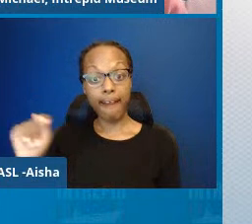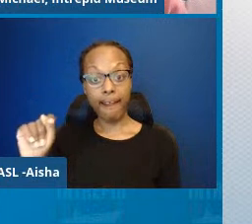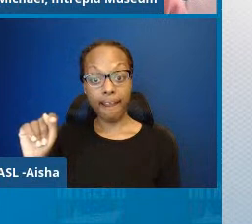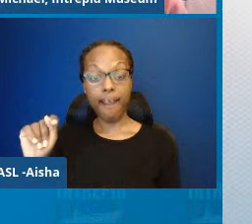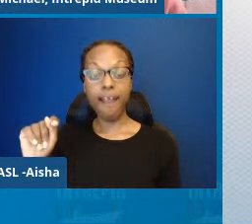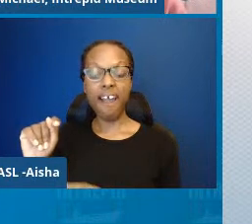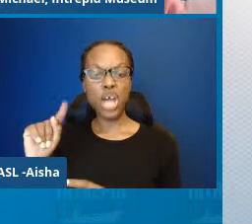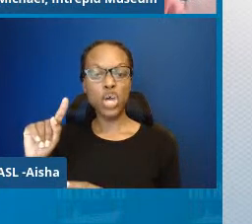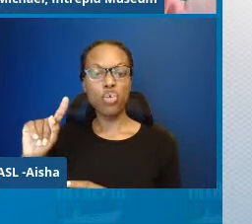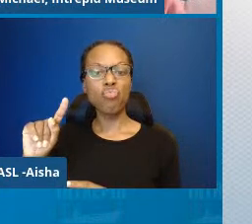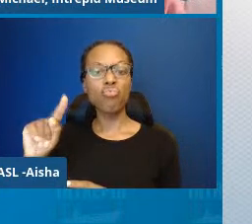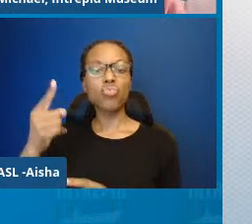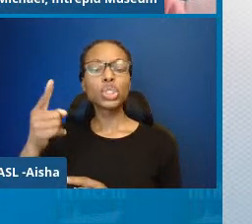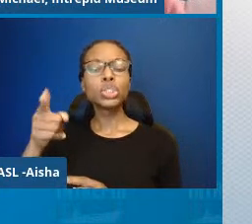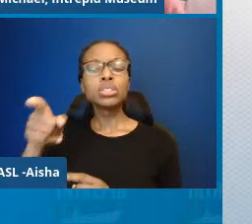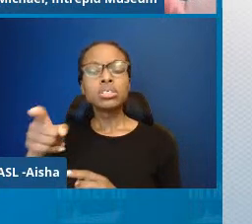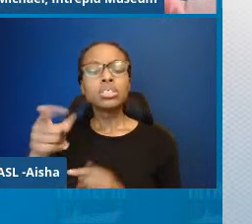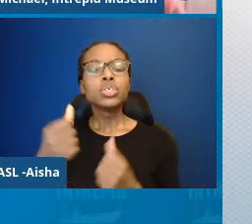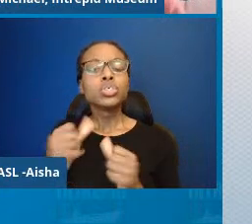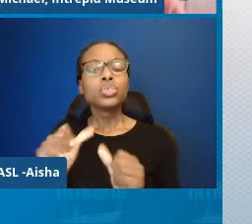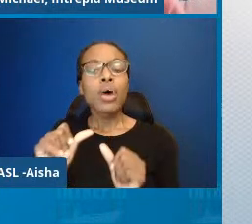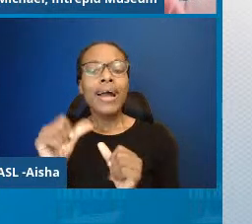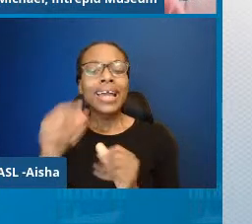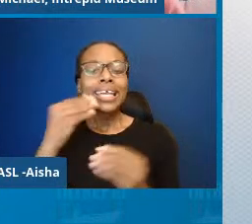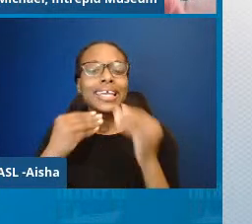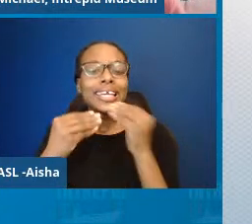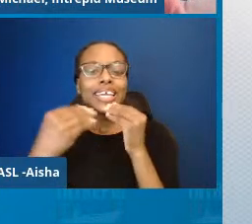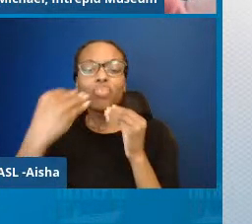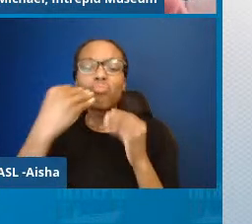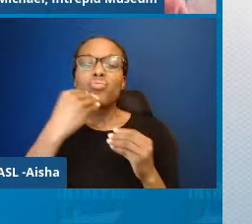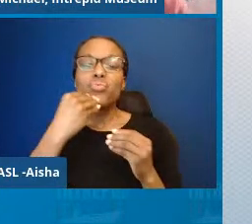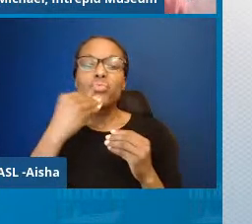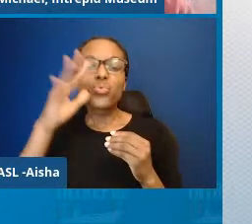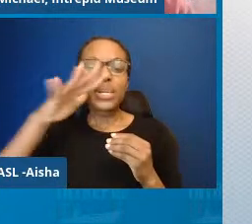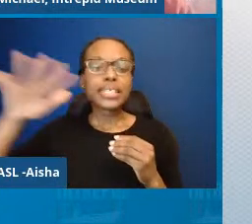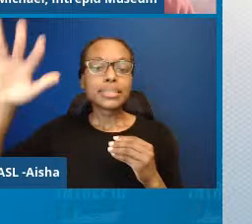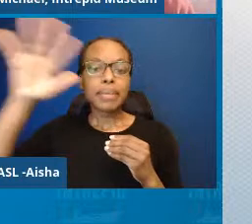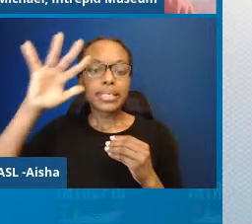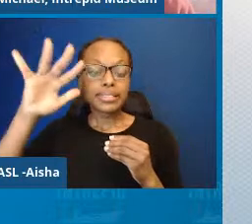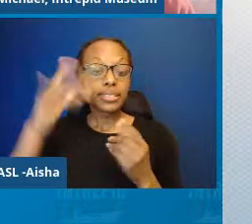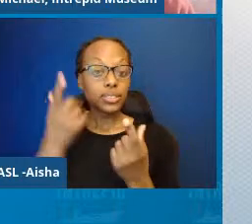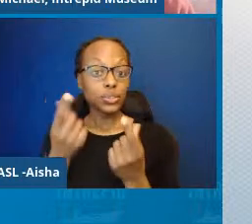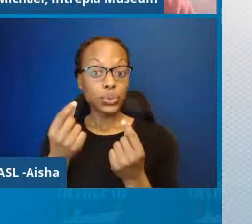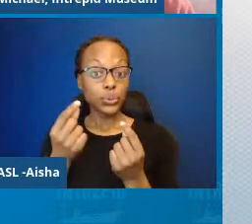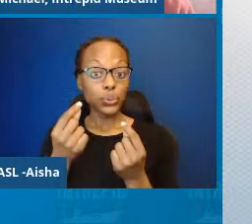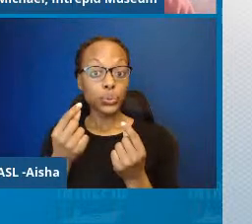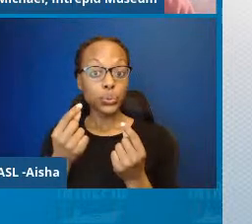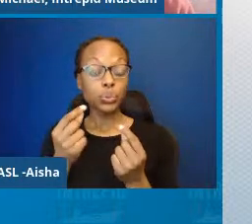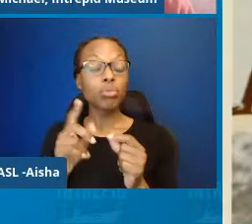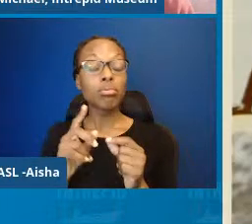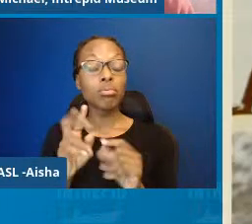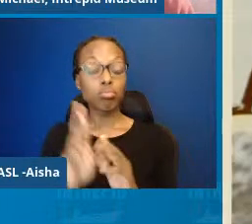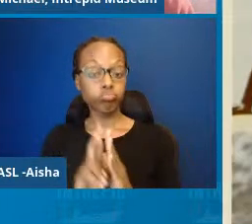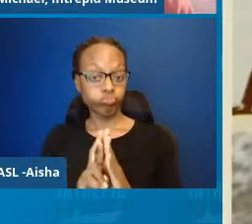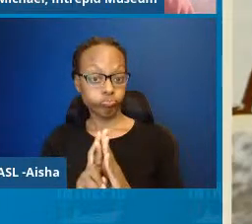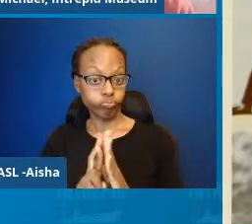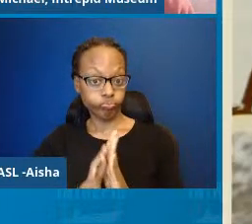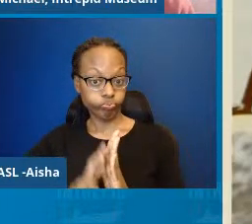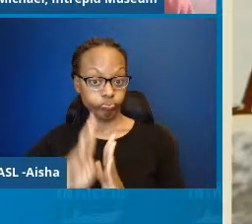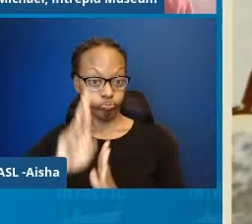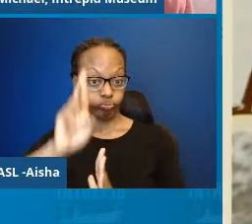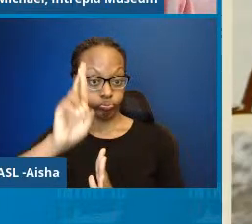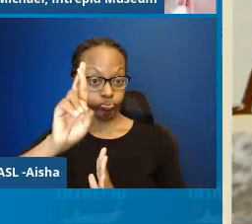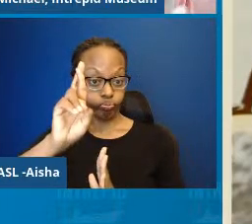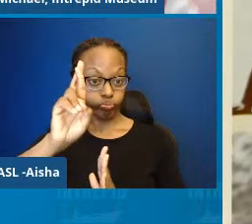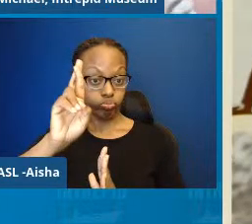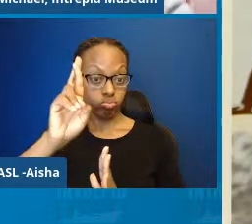eating food in space. He was just learning to orbit. He was going up to orbit.